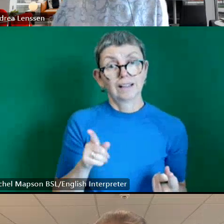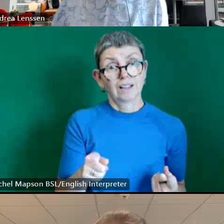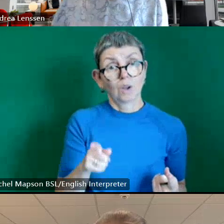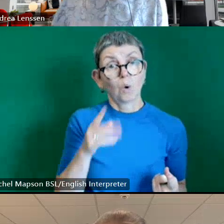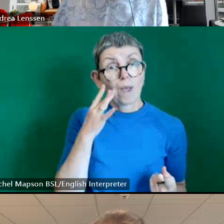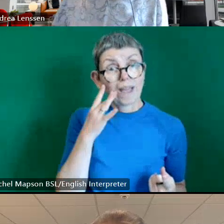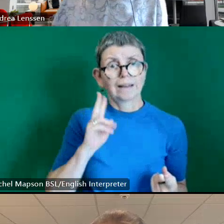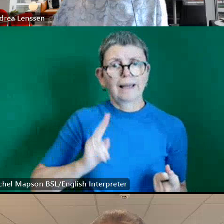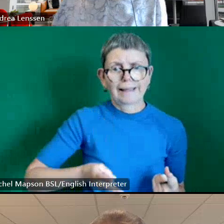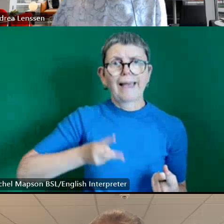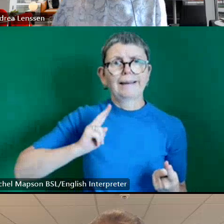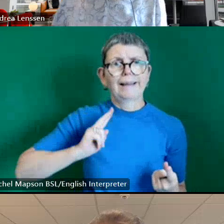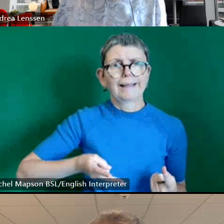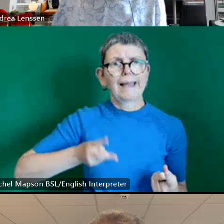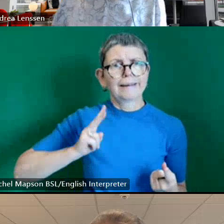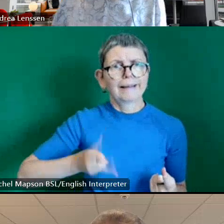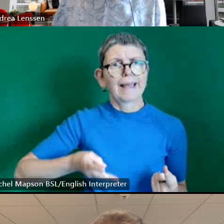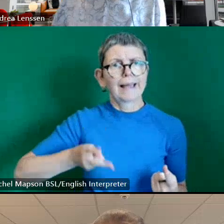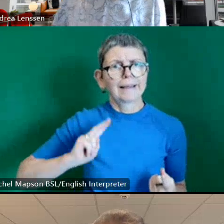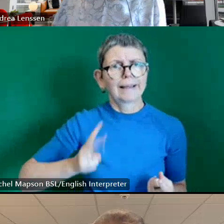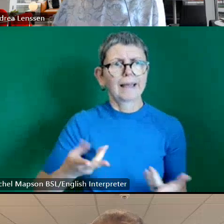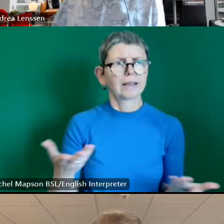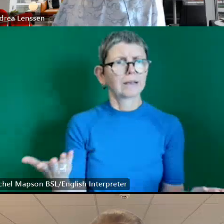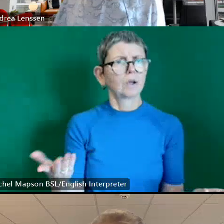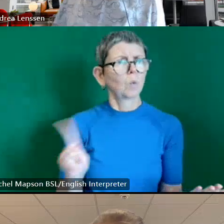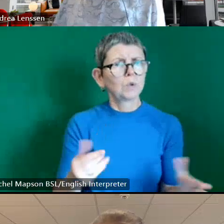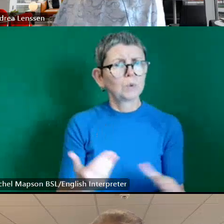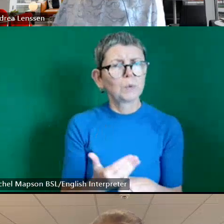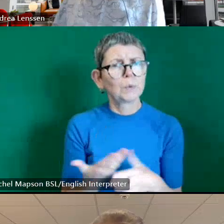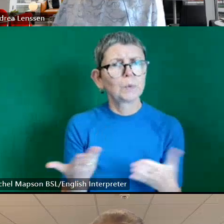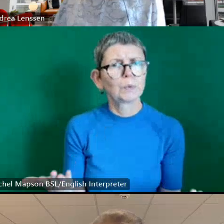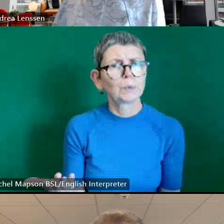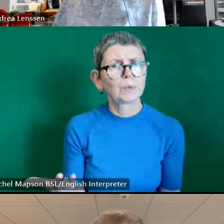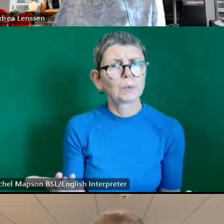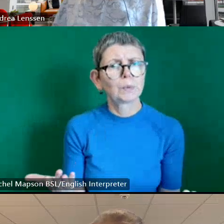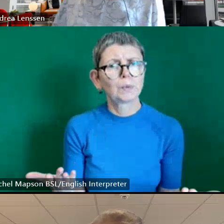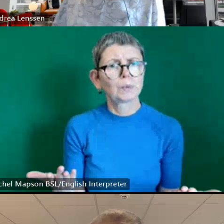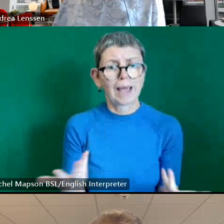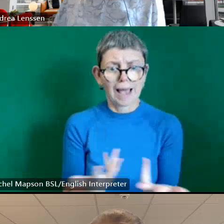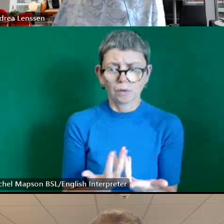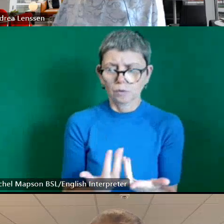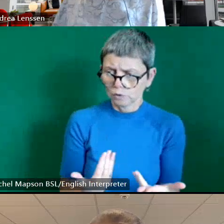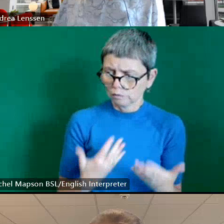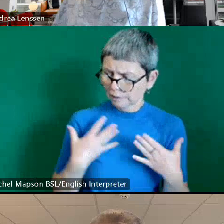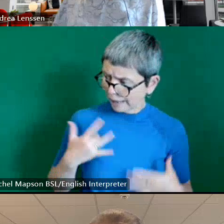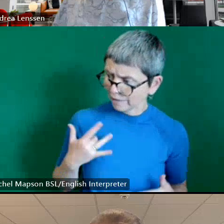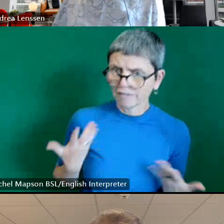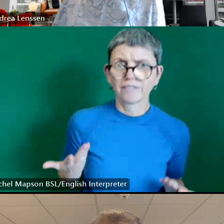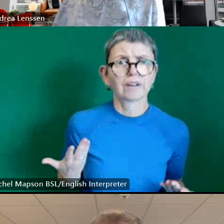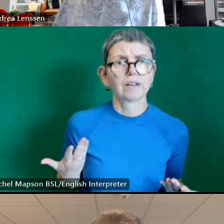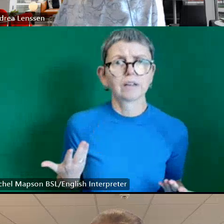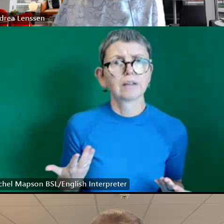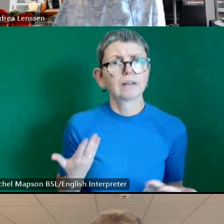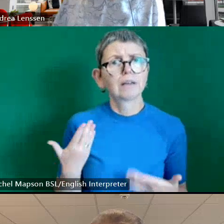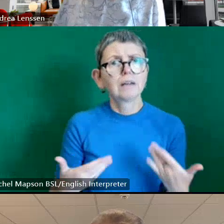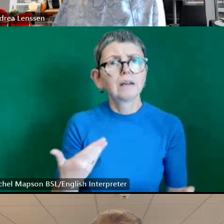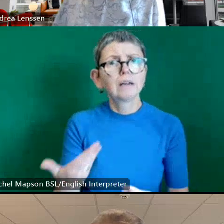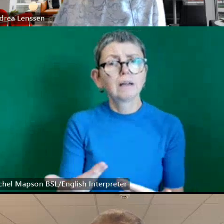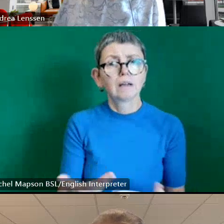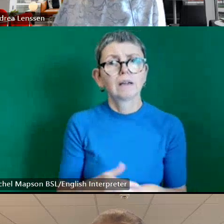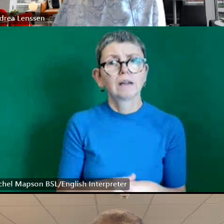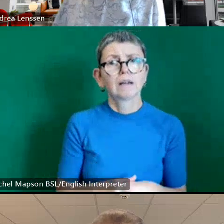What do you do? How are you meant to go on? How do you function, right? And as a father, when